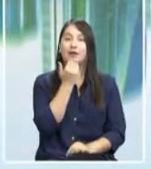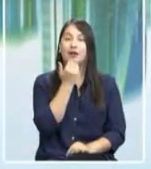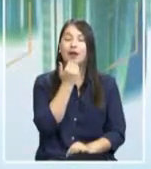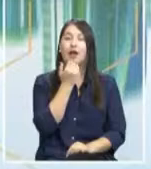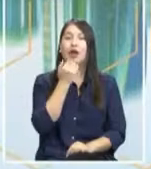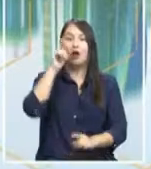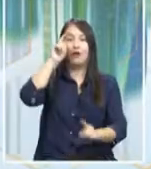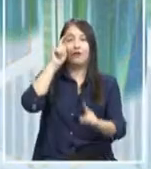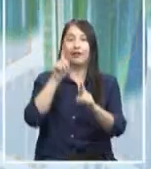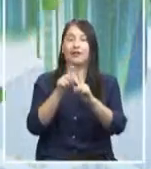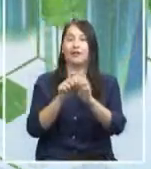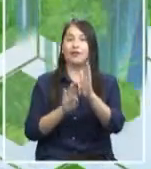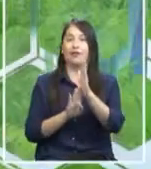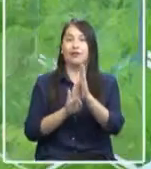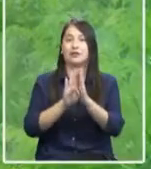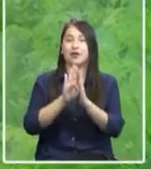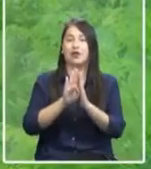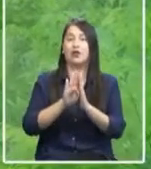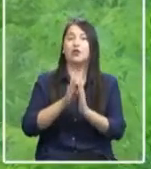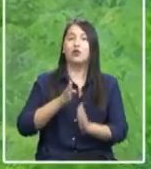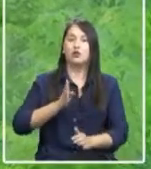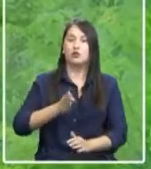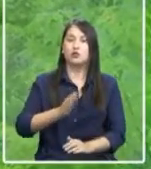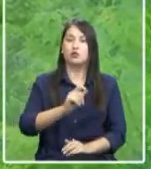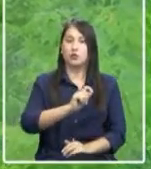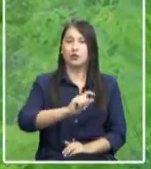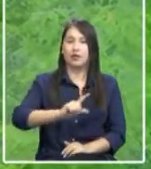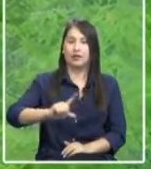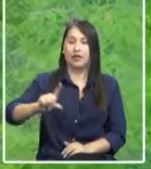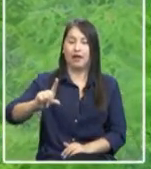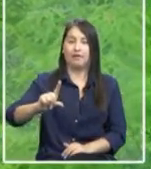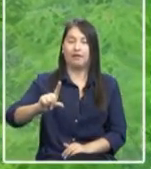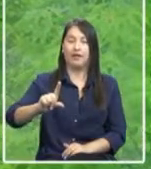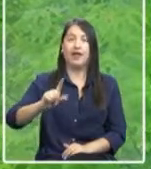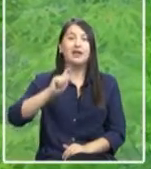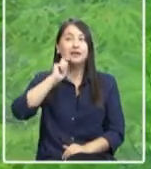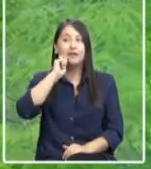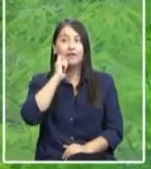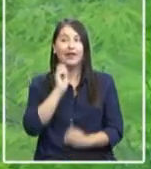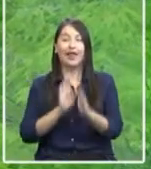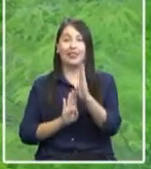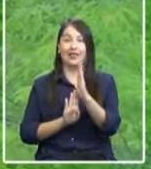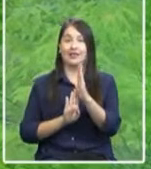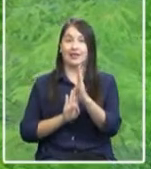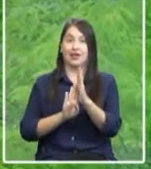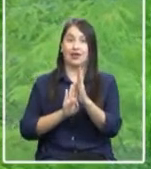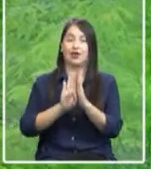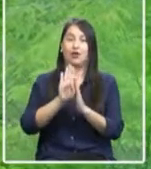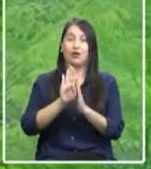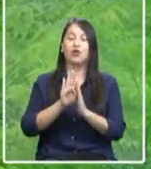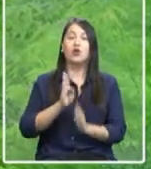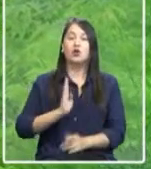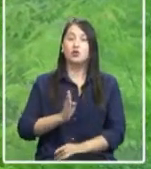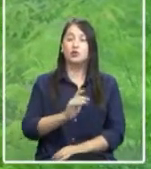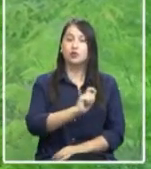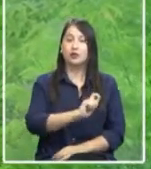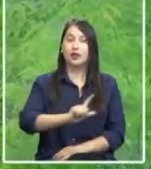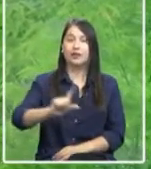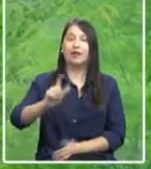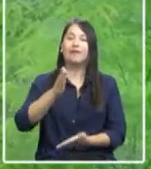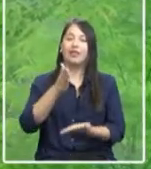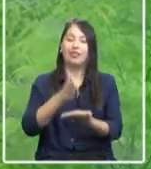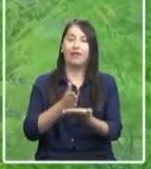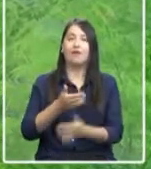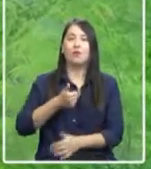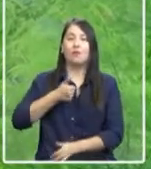sustainable development is development that meets the needs of the present without compromising the ability of future generations to meet their own